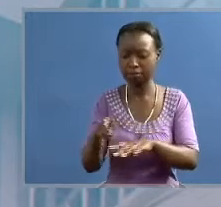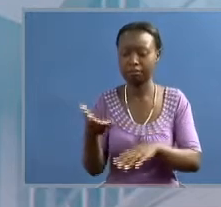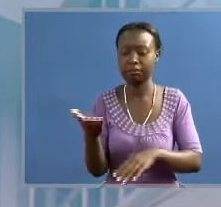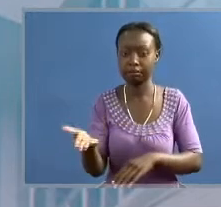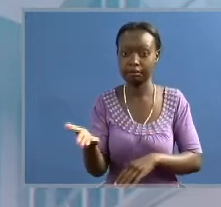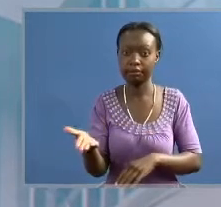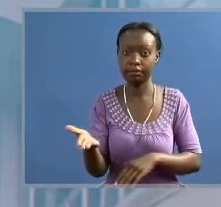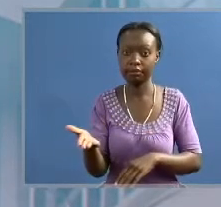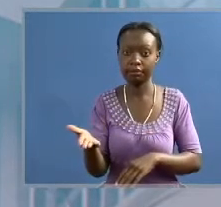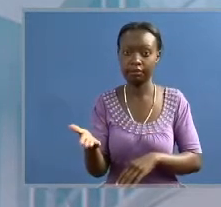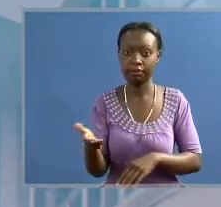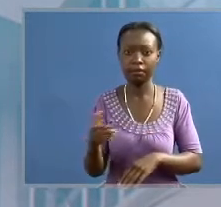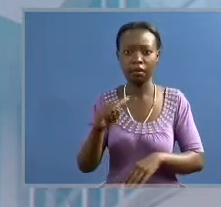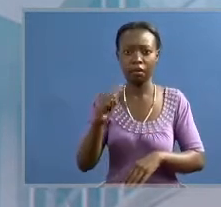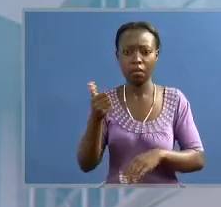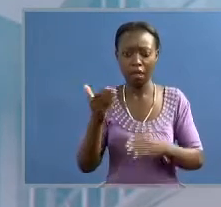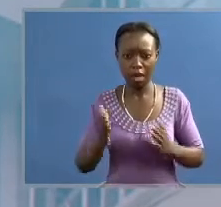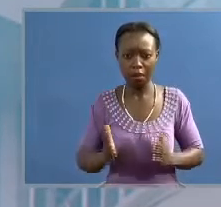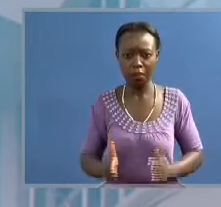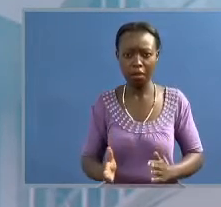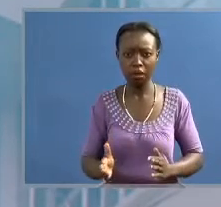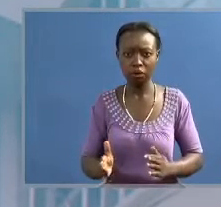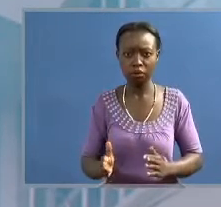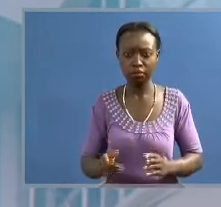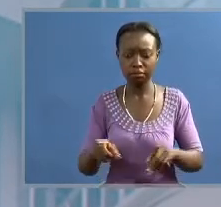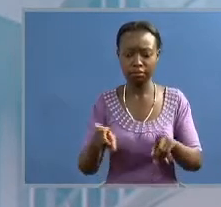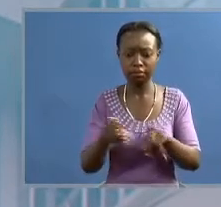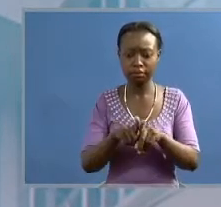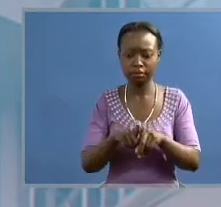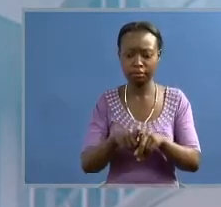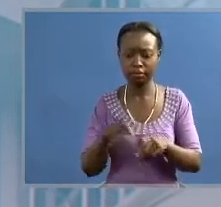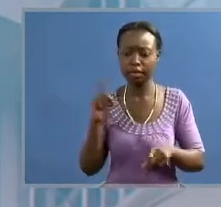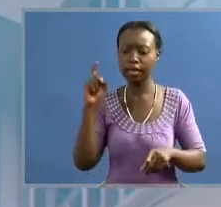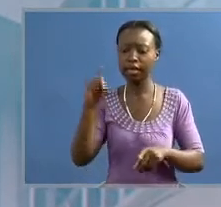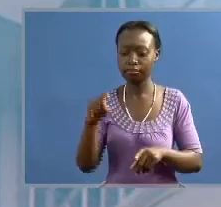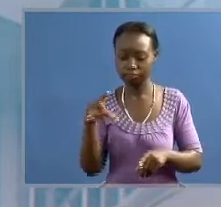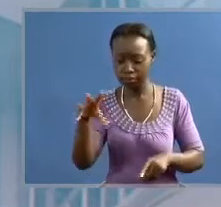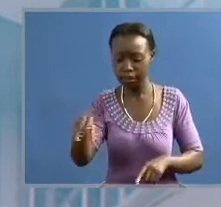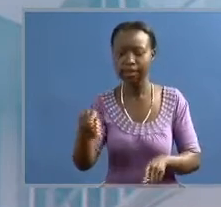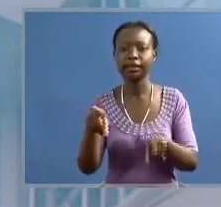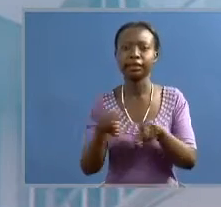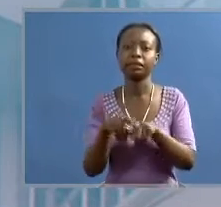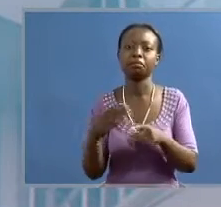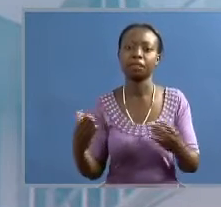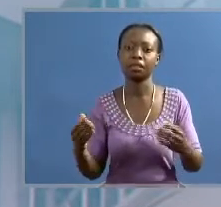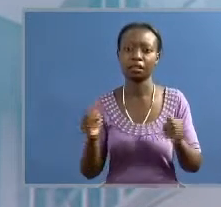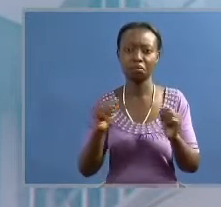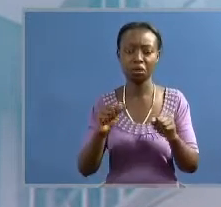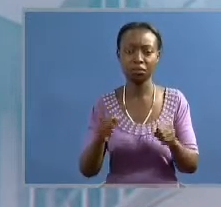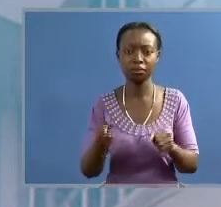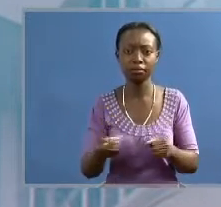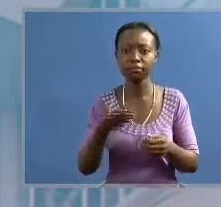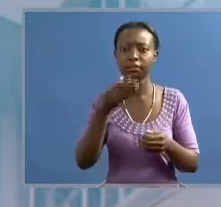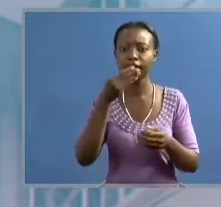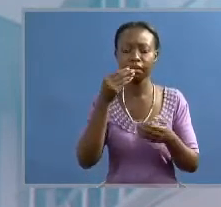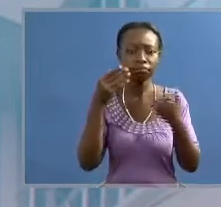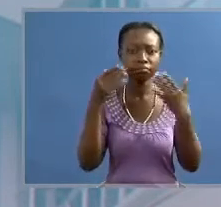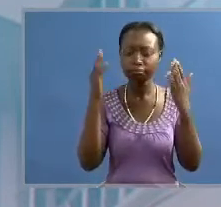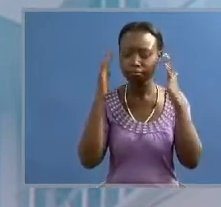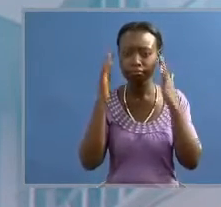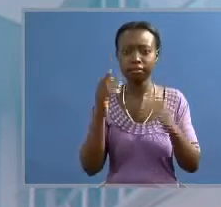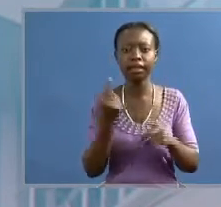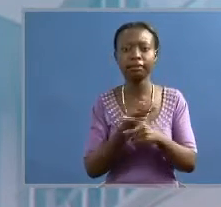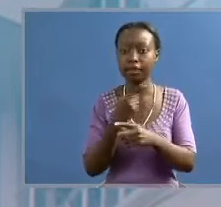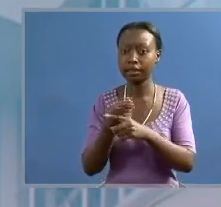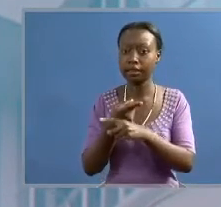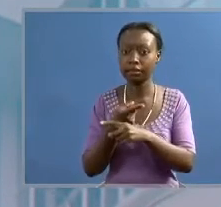another person coming and handling or touching the surface can then touch his mouth, his nose, or his eyes,